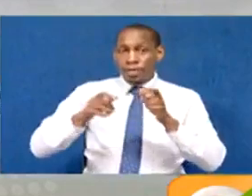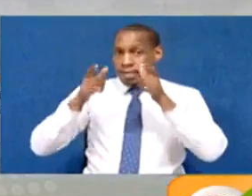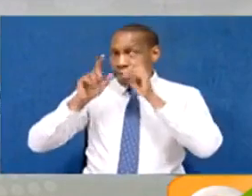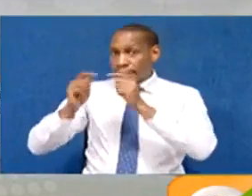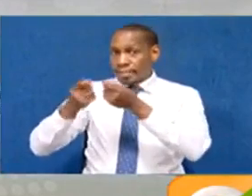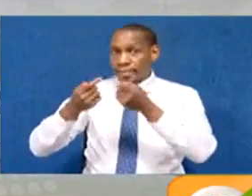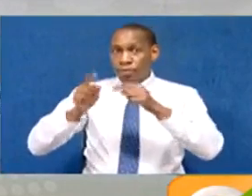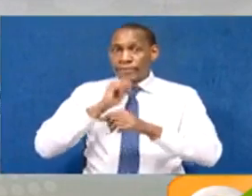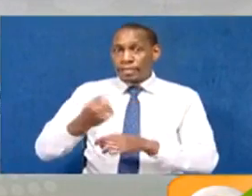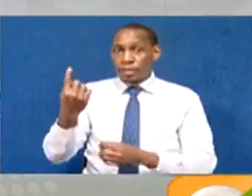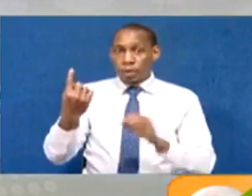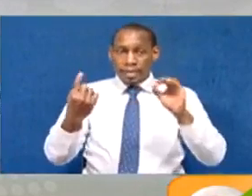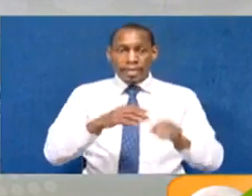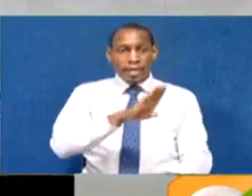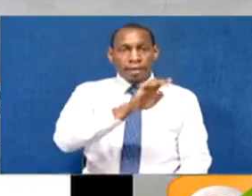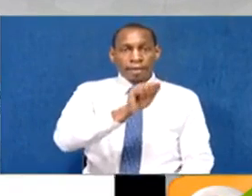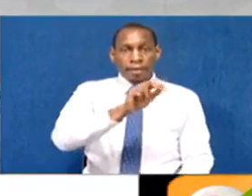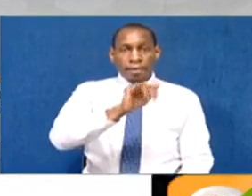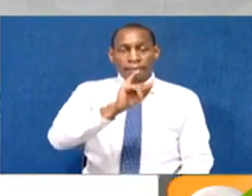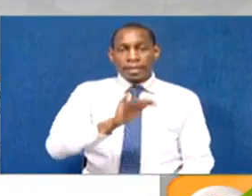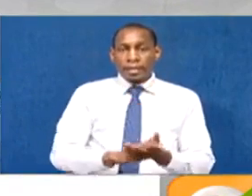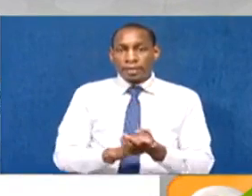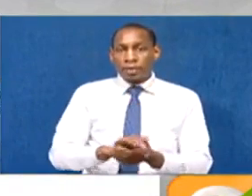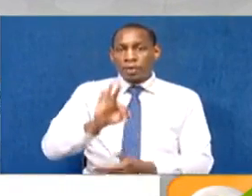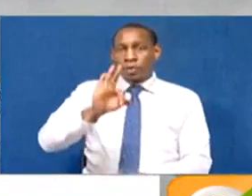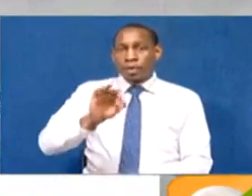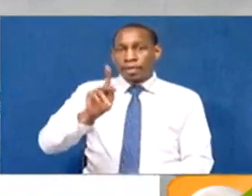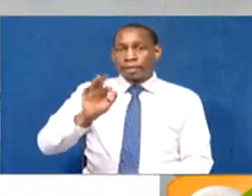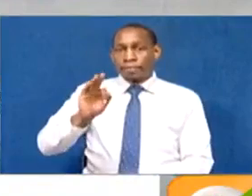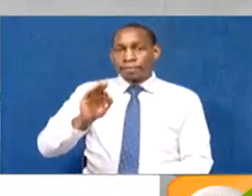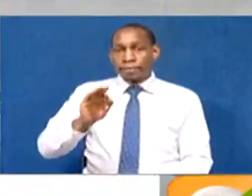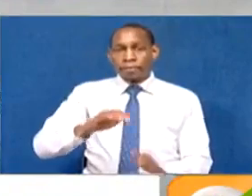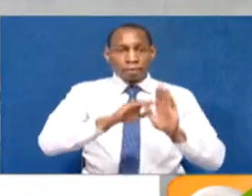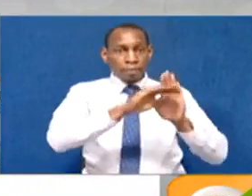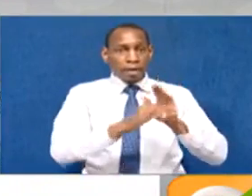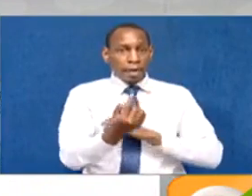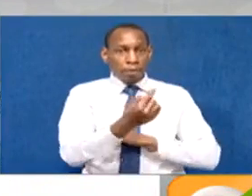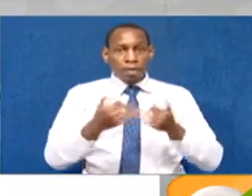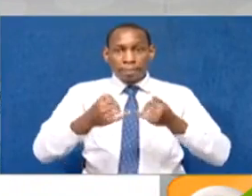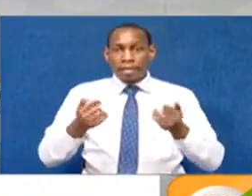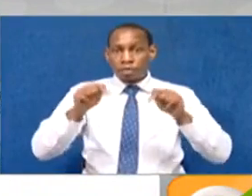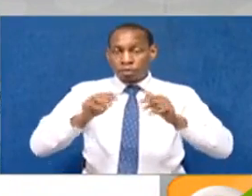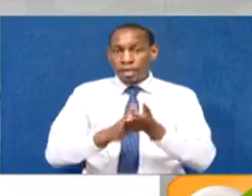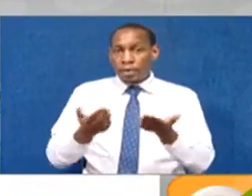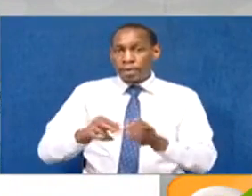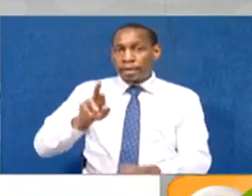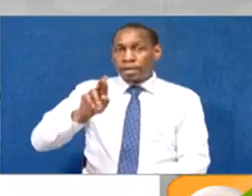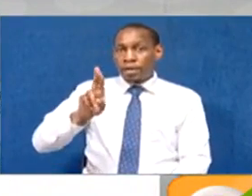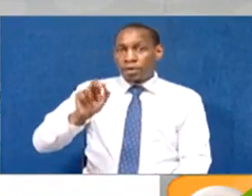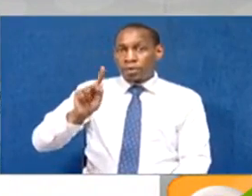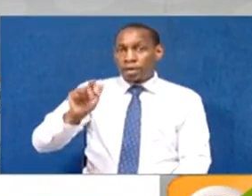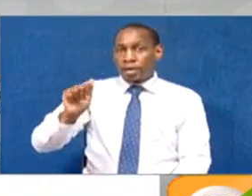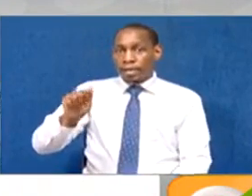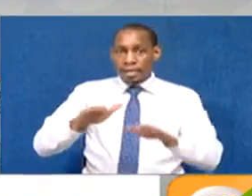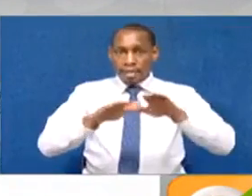Tusker FC triumphed 1-0 over Bandari FC in the only FKF Premier League clash. It was played today at the Ruaraka grounds in Nairobi.